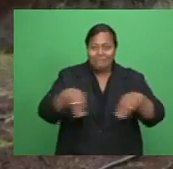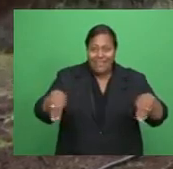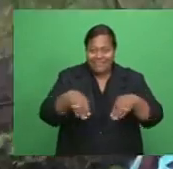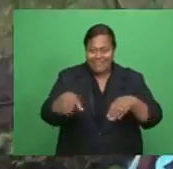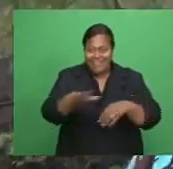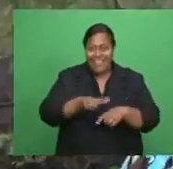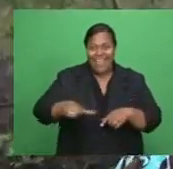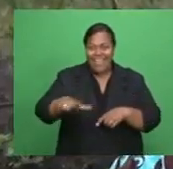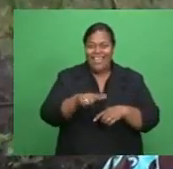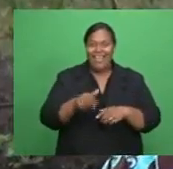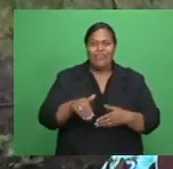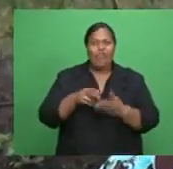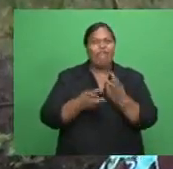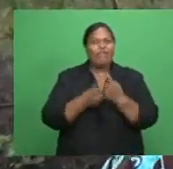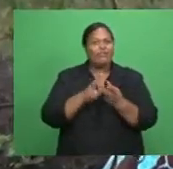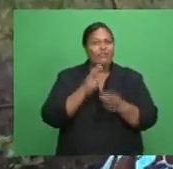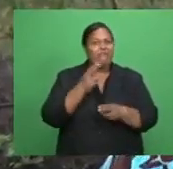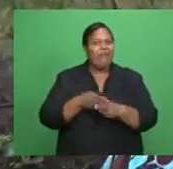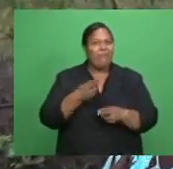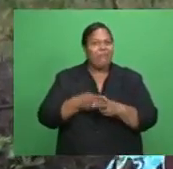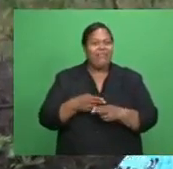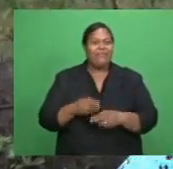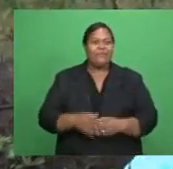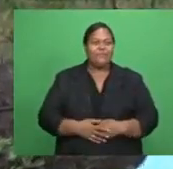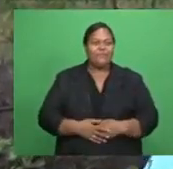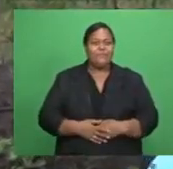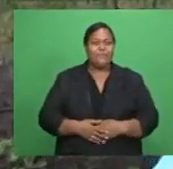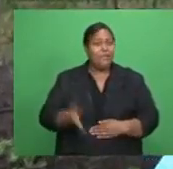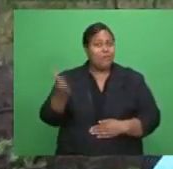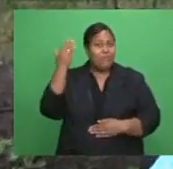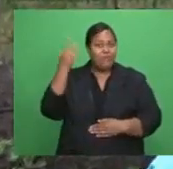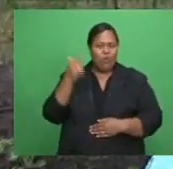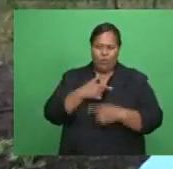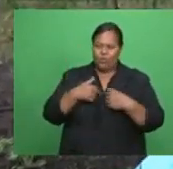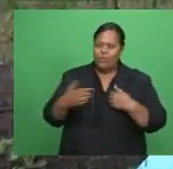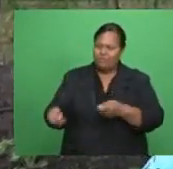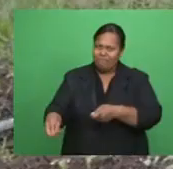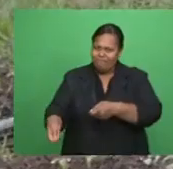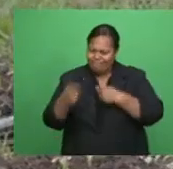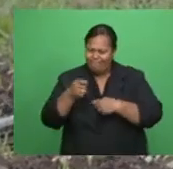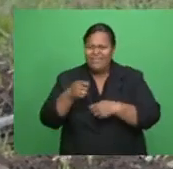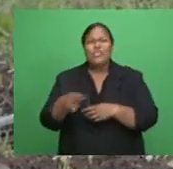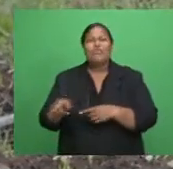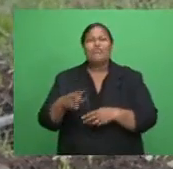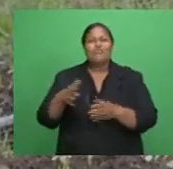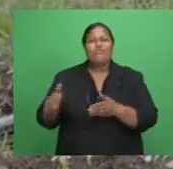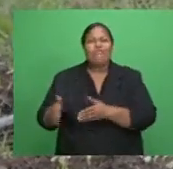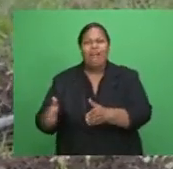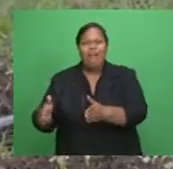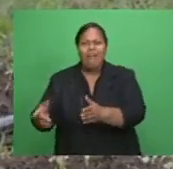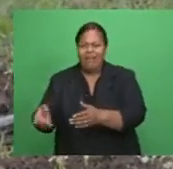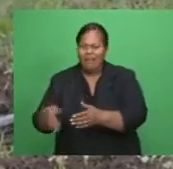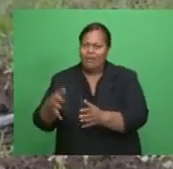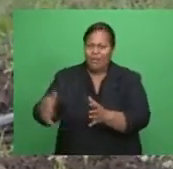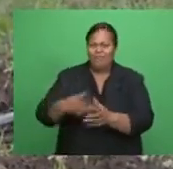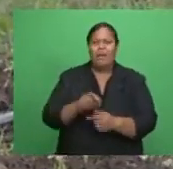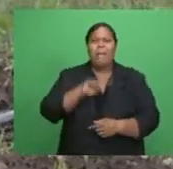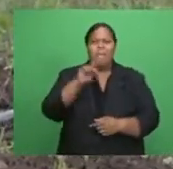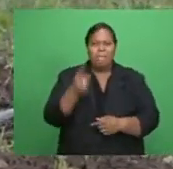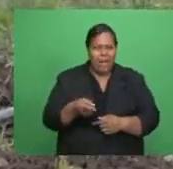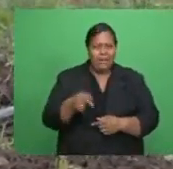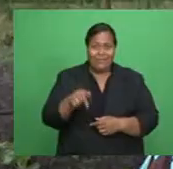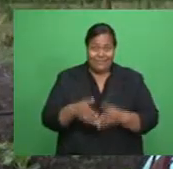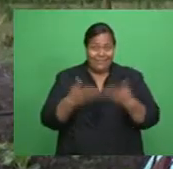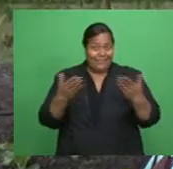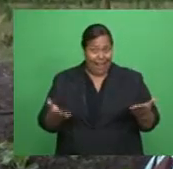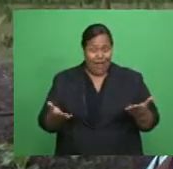farm. We used to fetch water from the river to water the vegetables, but the irrigation system has eliminated